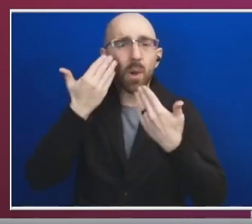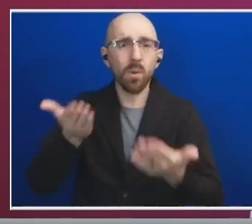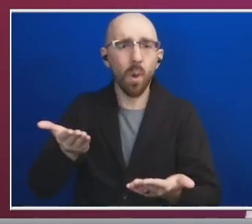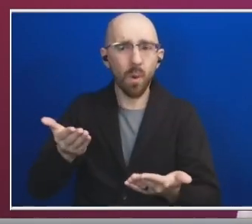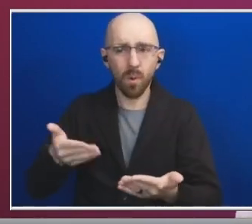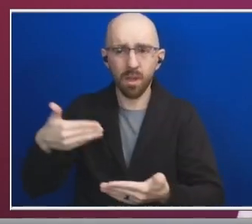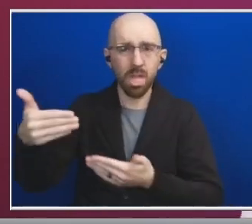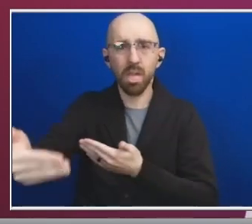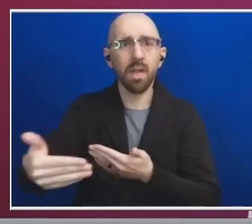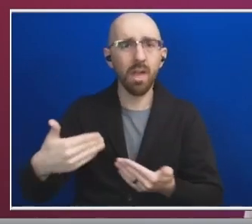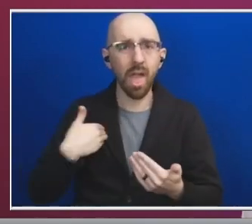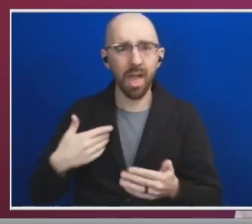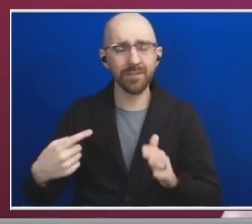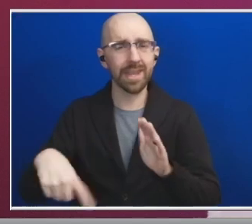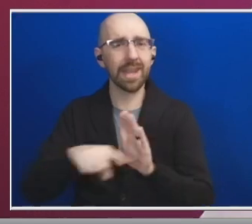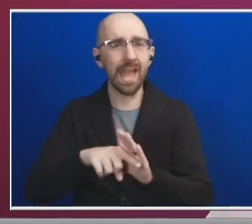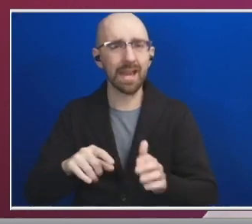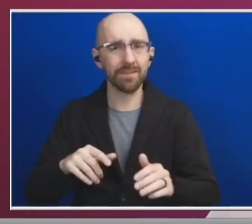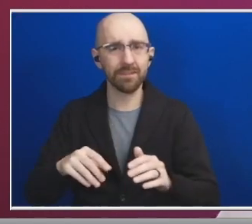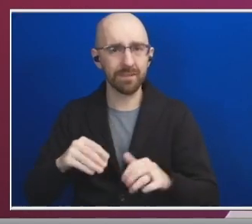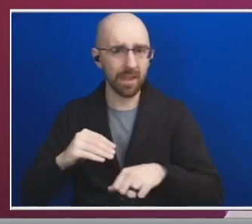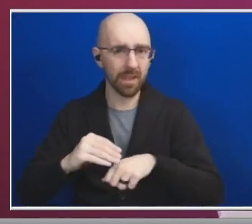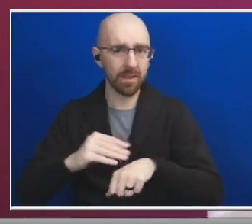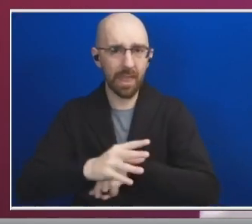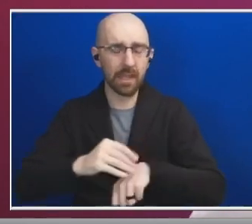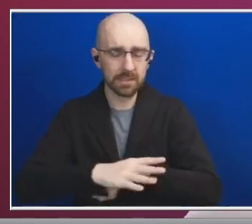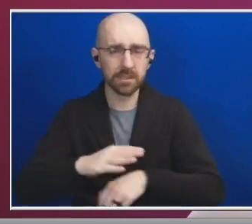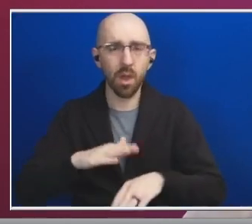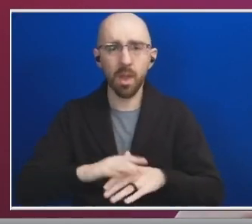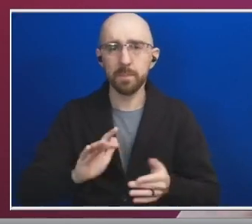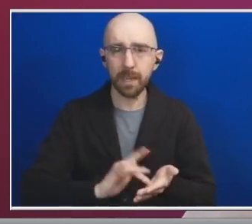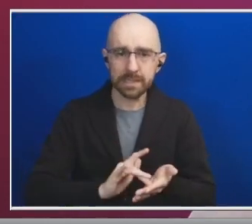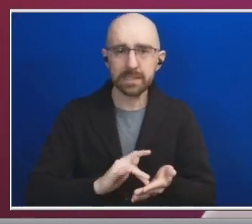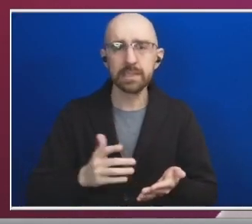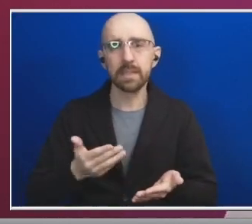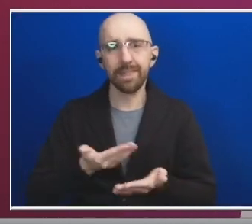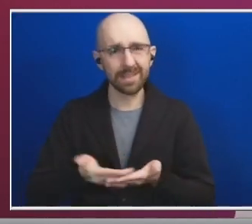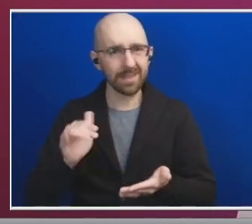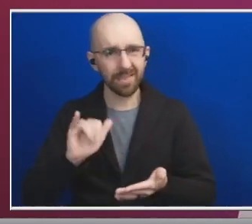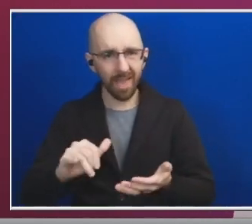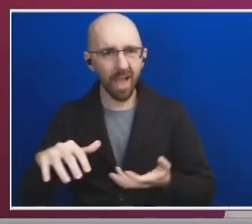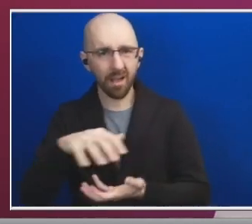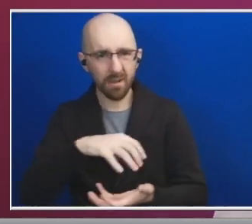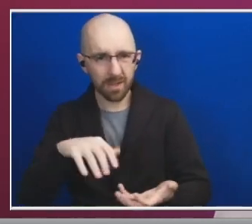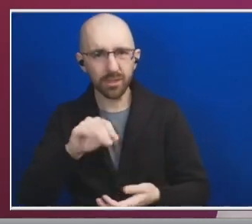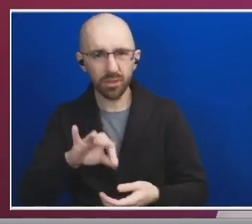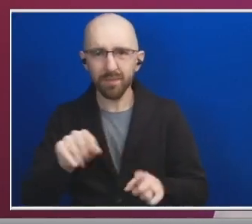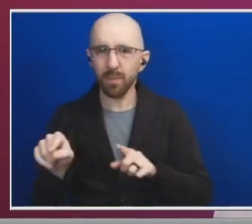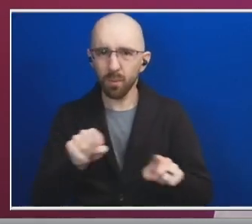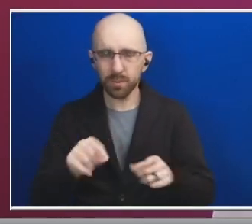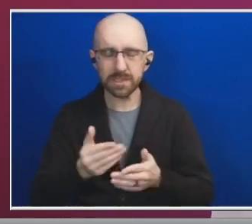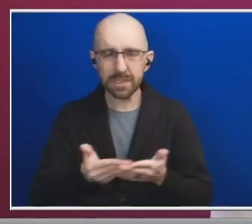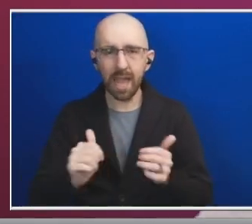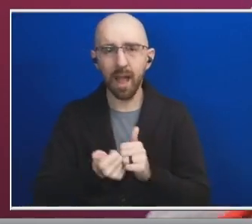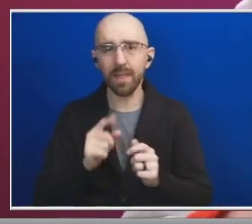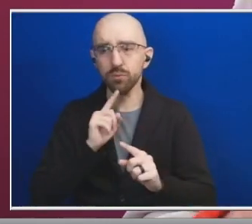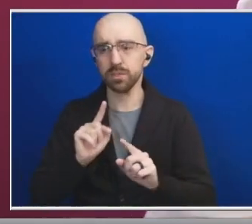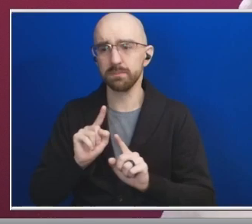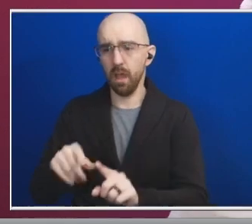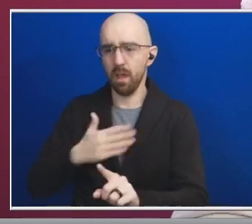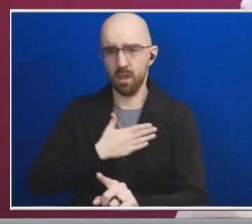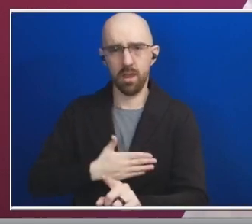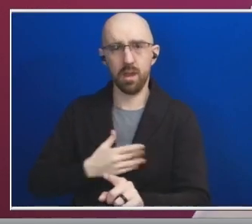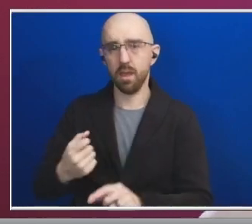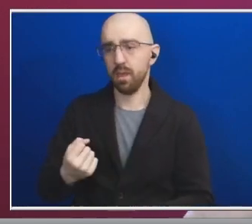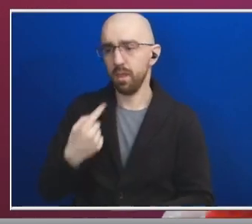events to certain medications or medicines and combinations, and how they respond to certain medicines were not quite as clear, and you just have to kind of